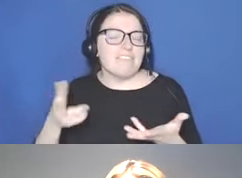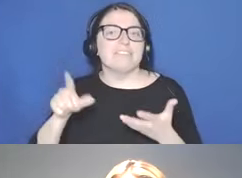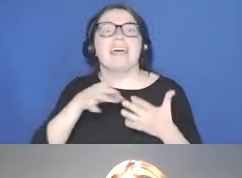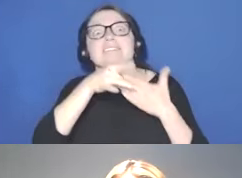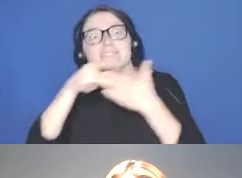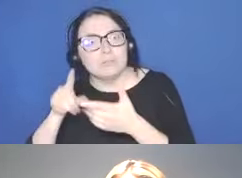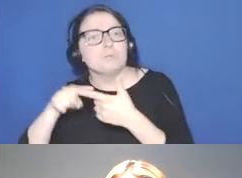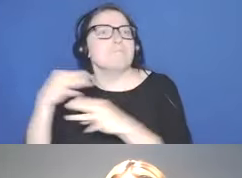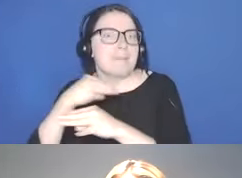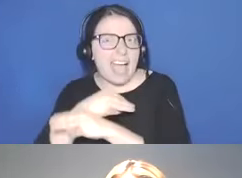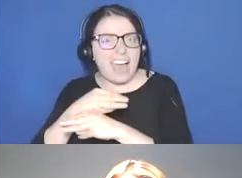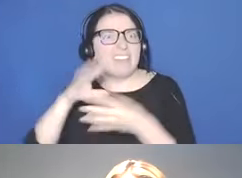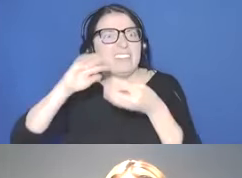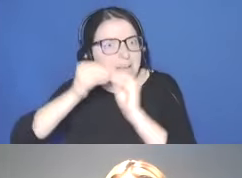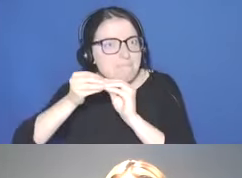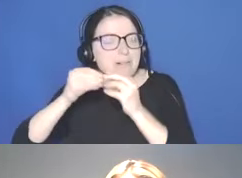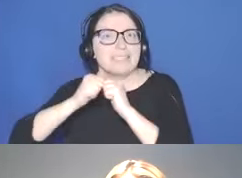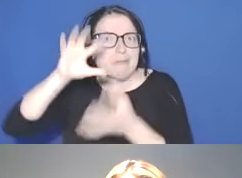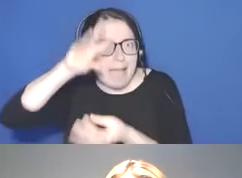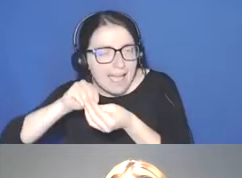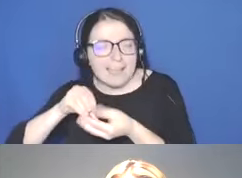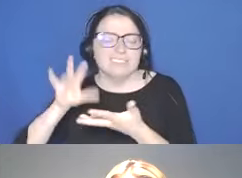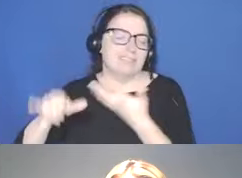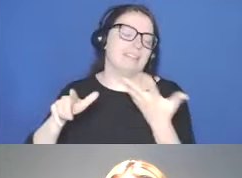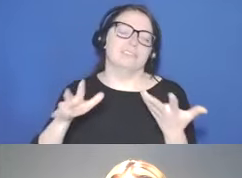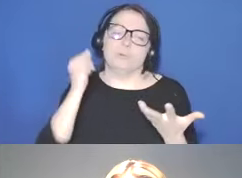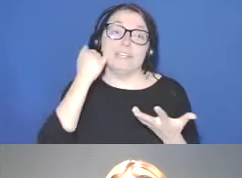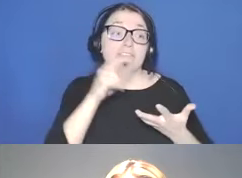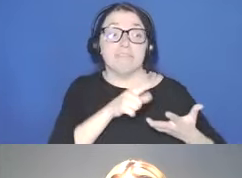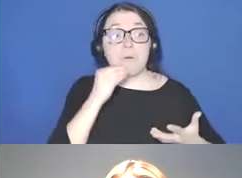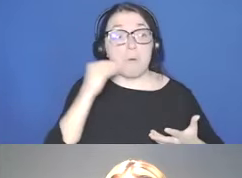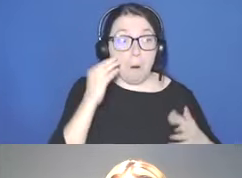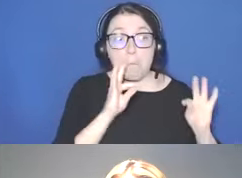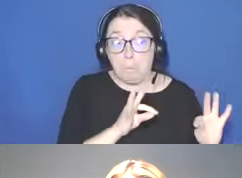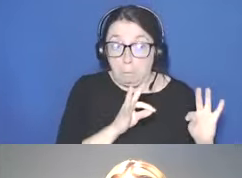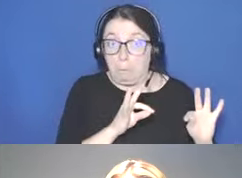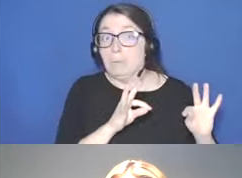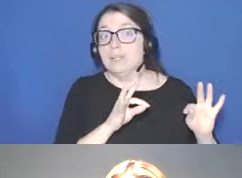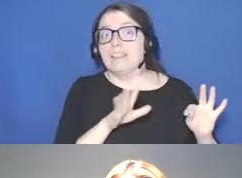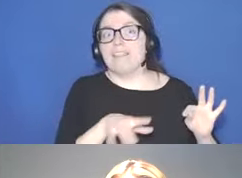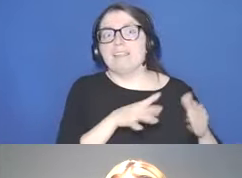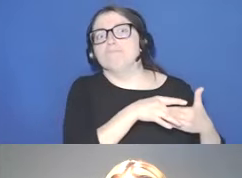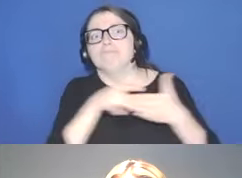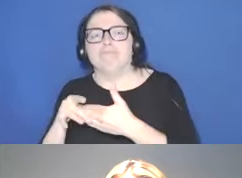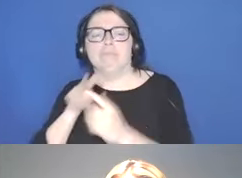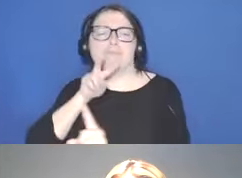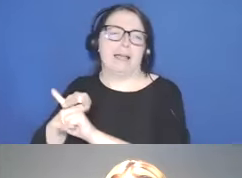that. If you know that that's what works for you at home, bring that in also and discuss it with the teacher in